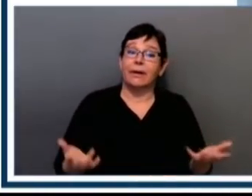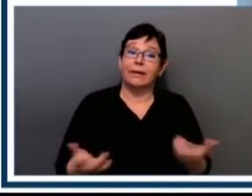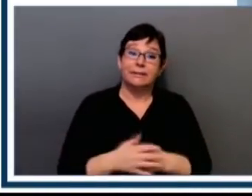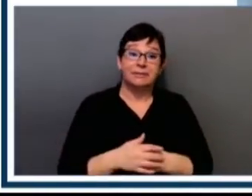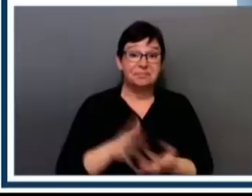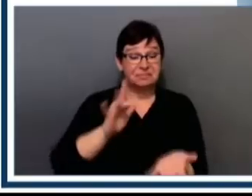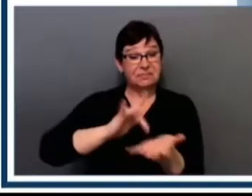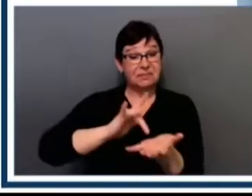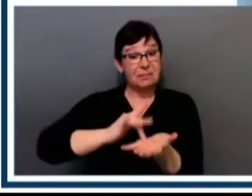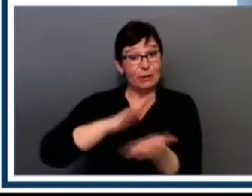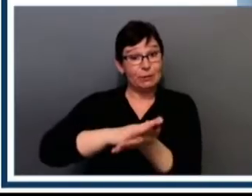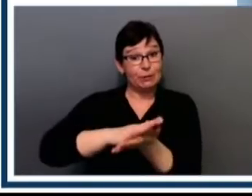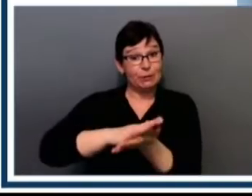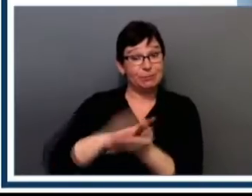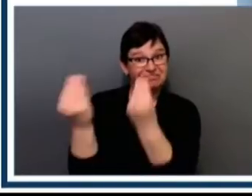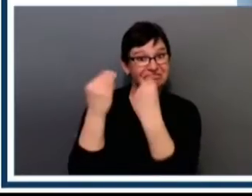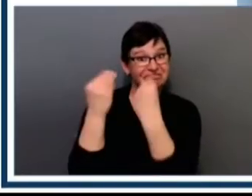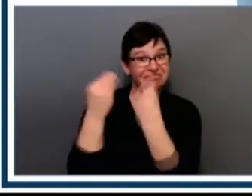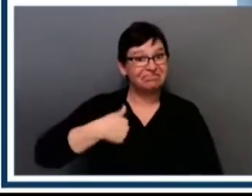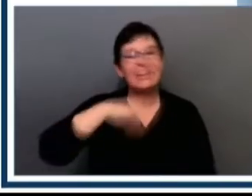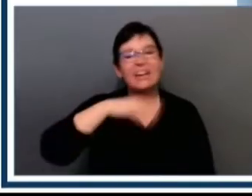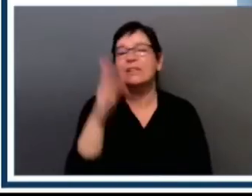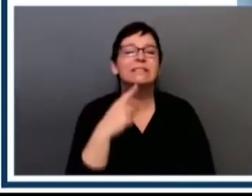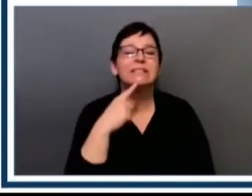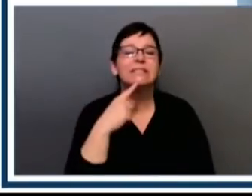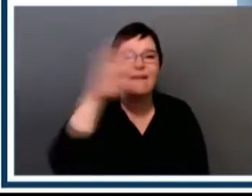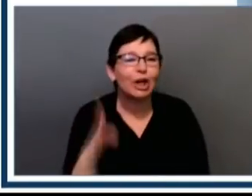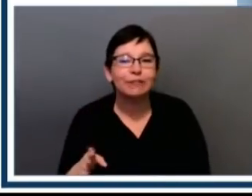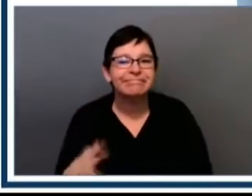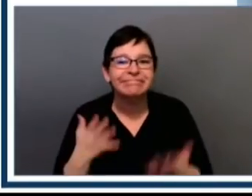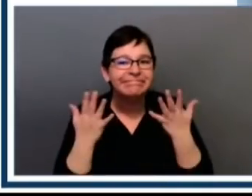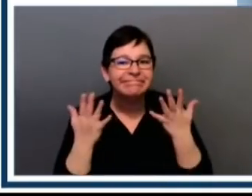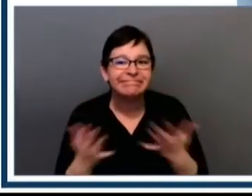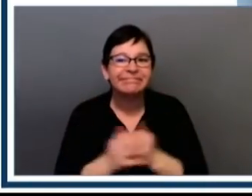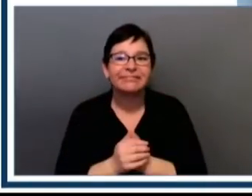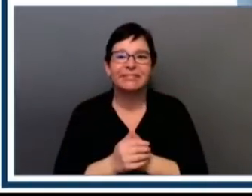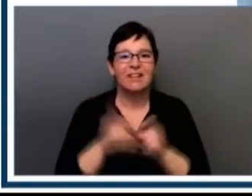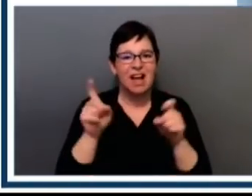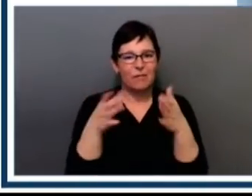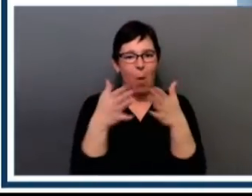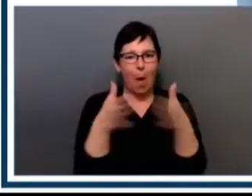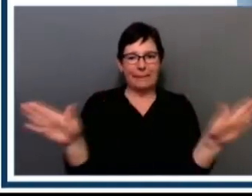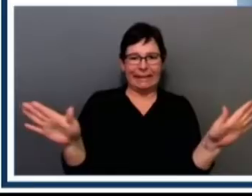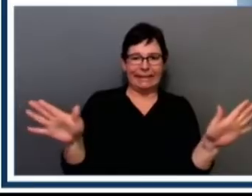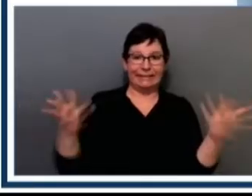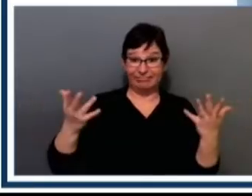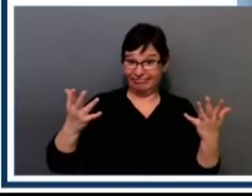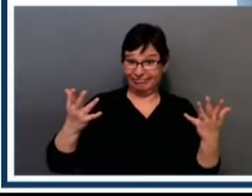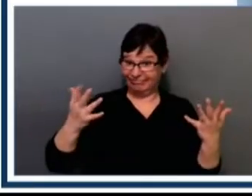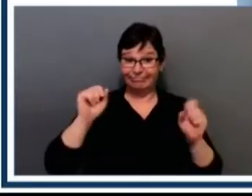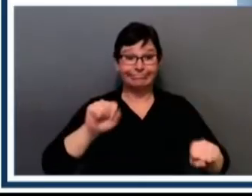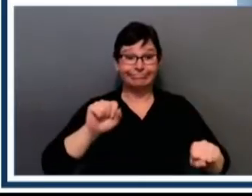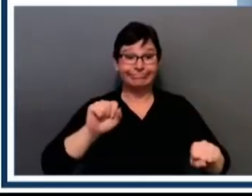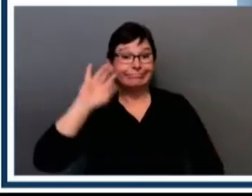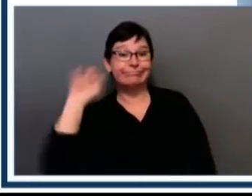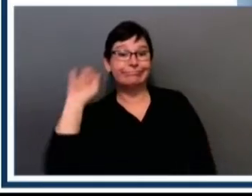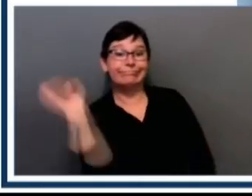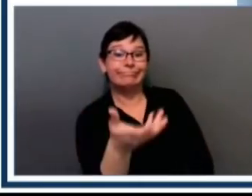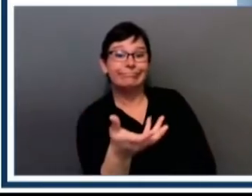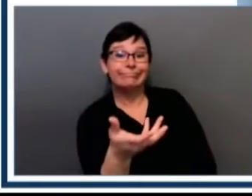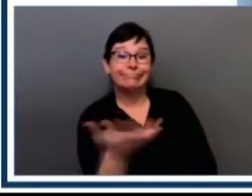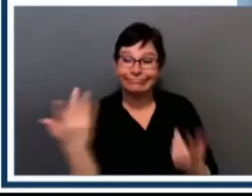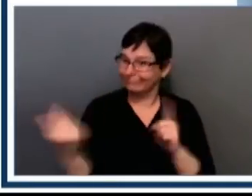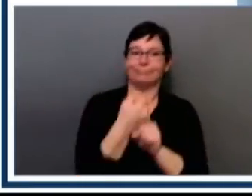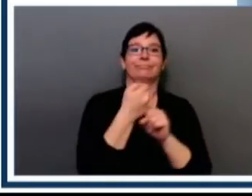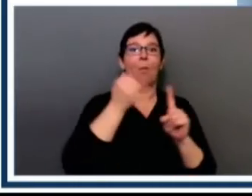weren't expecting Omicron. I look back in November, December, that Omicron took us all by surprise and I think flattened us